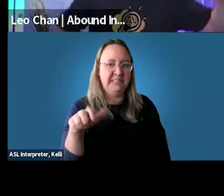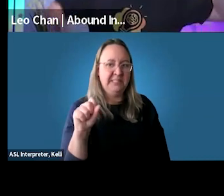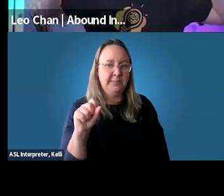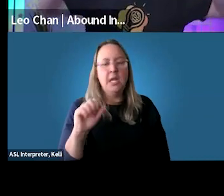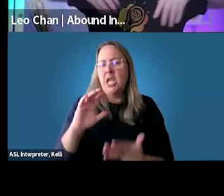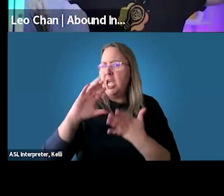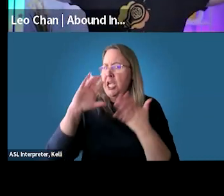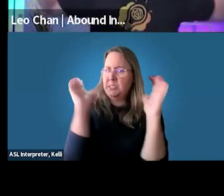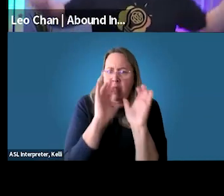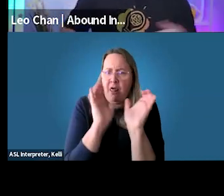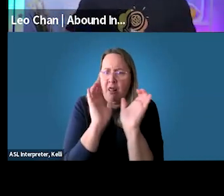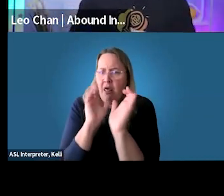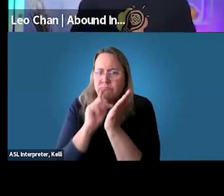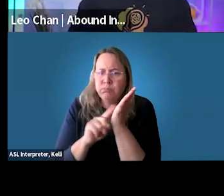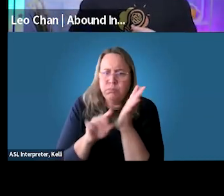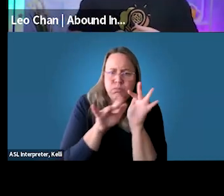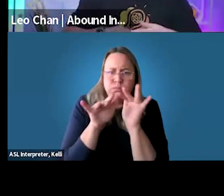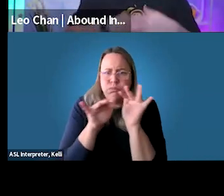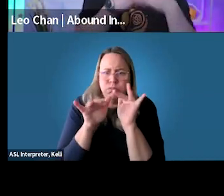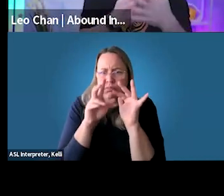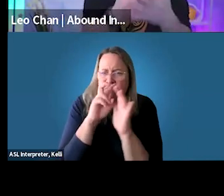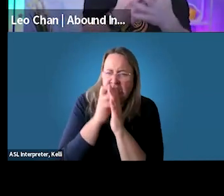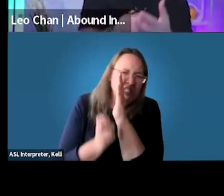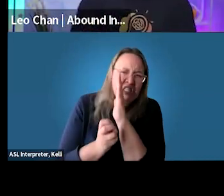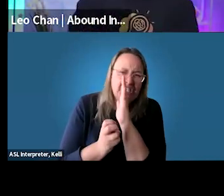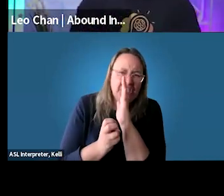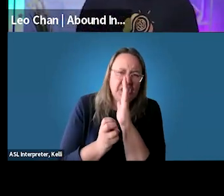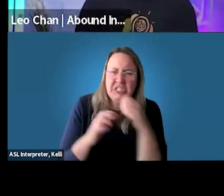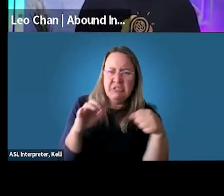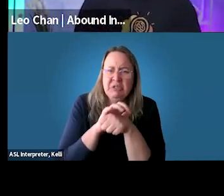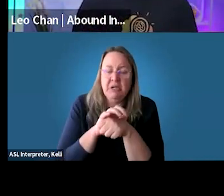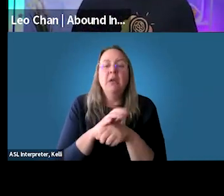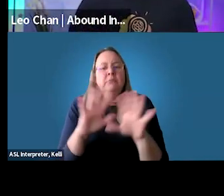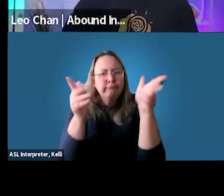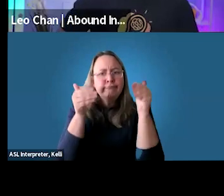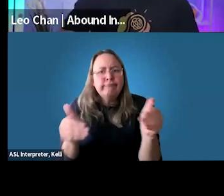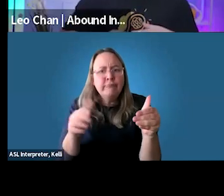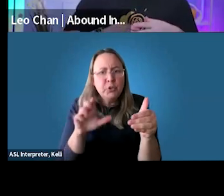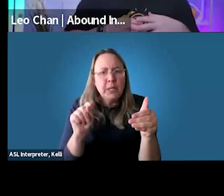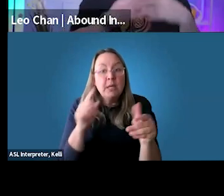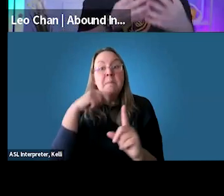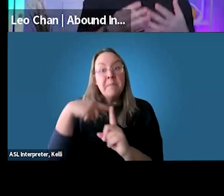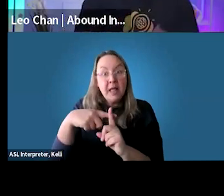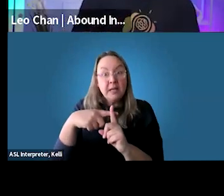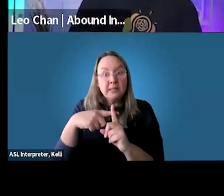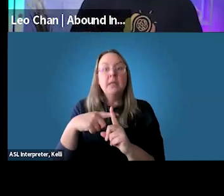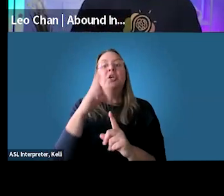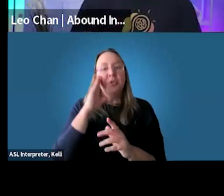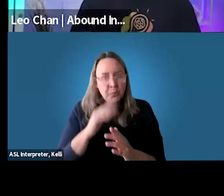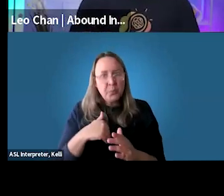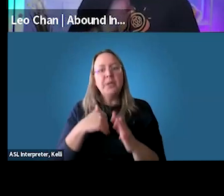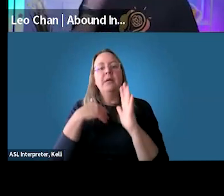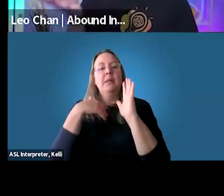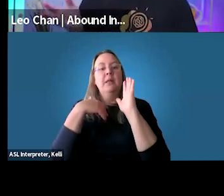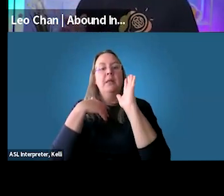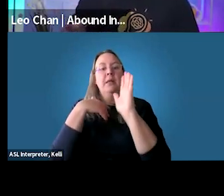all. Do all the things. Immerse yourself in the whole thing. Give yourself that permission to go explore. And you will get into flow. So